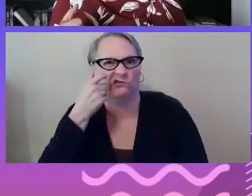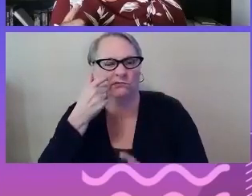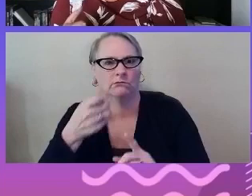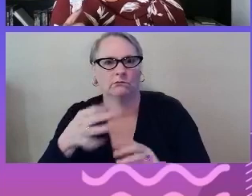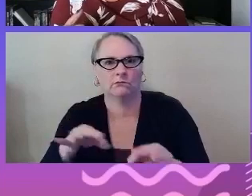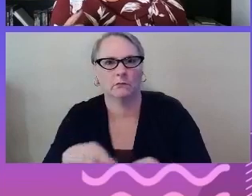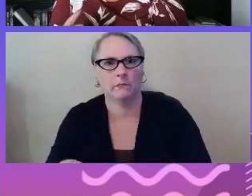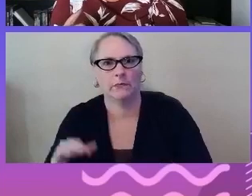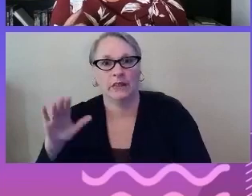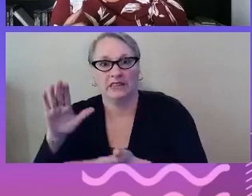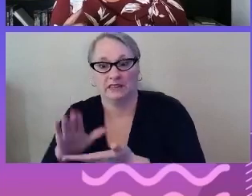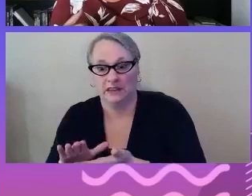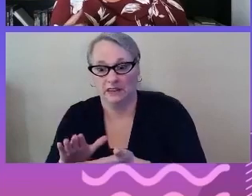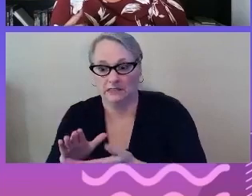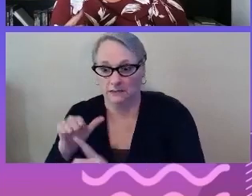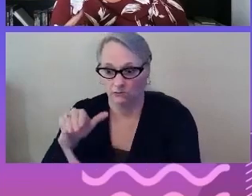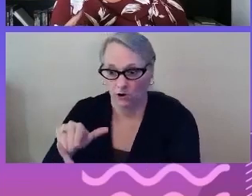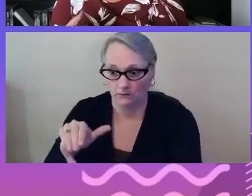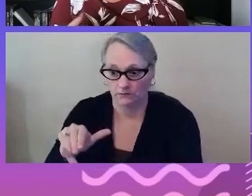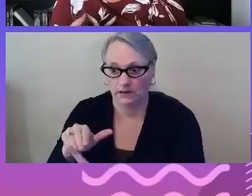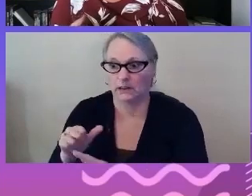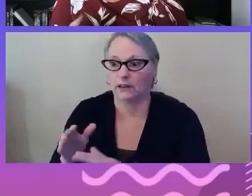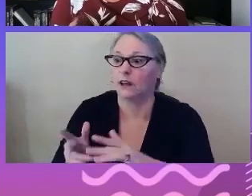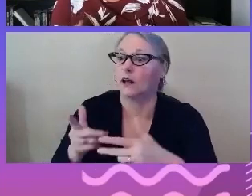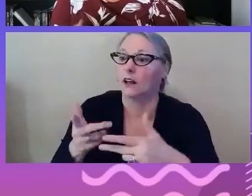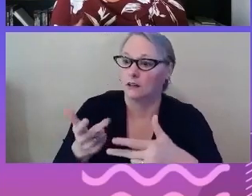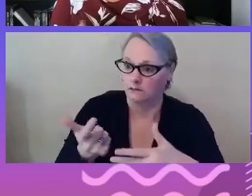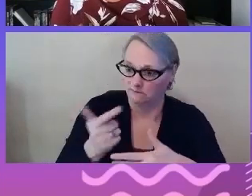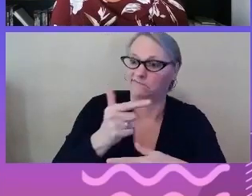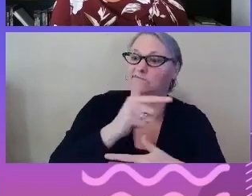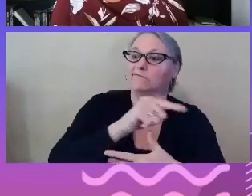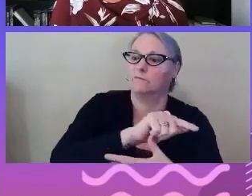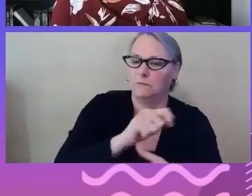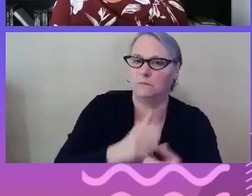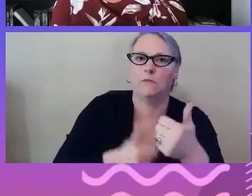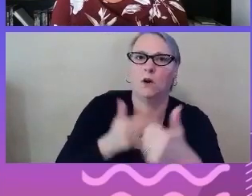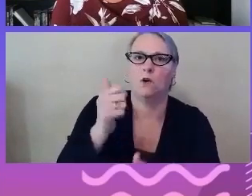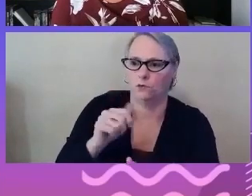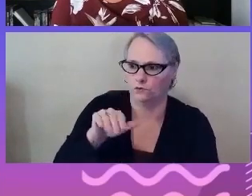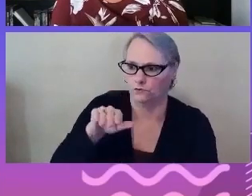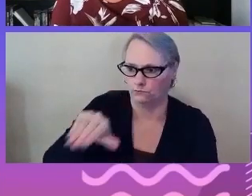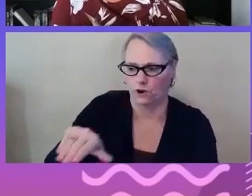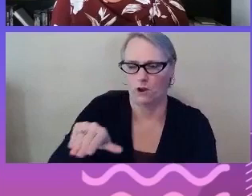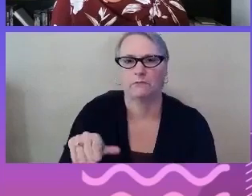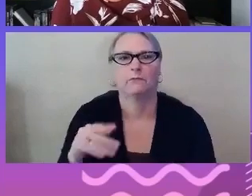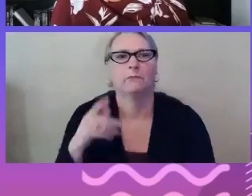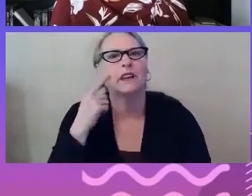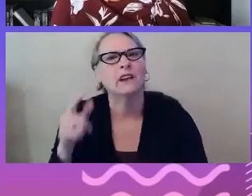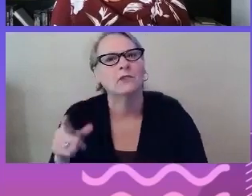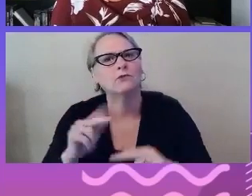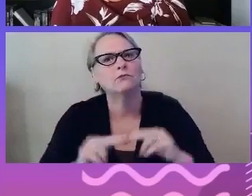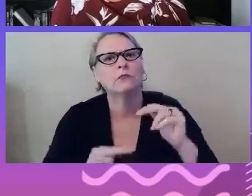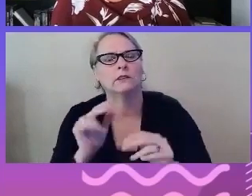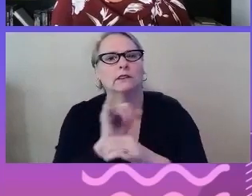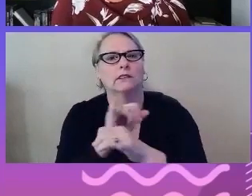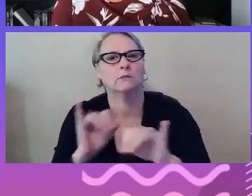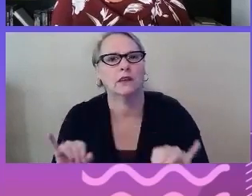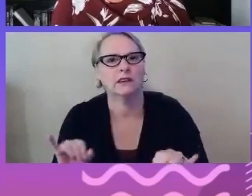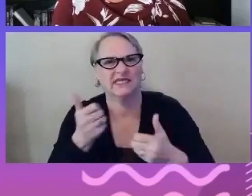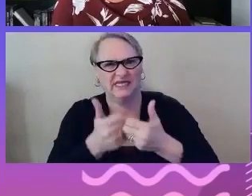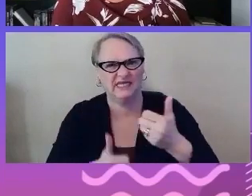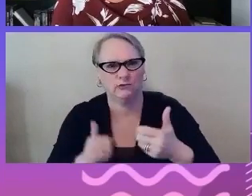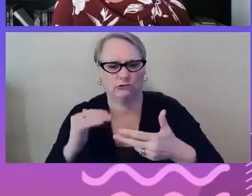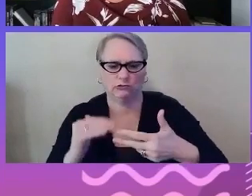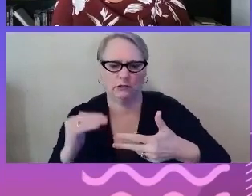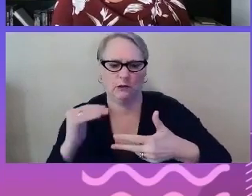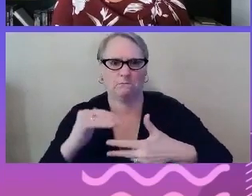prompting in this systematic way, because you're able to build in independence for the students. So they're able to, at each step,